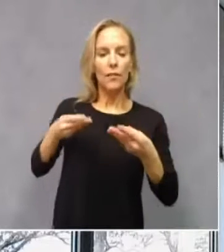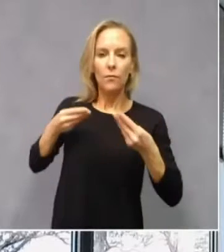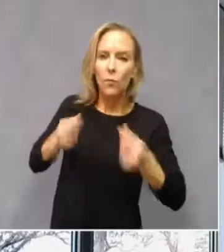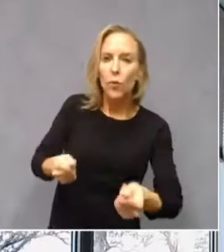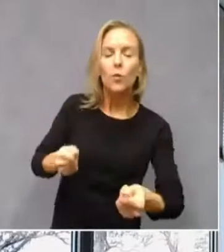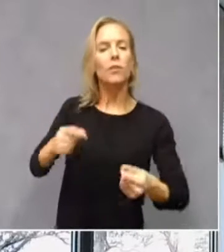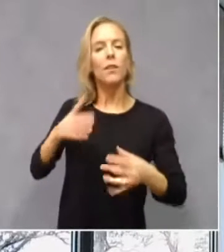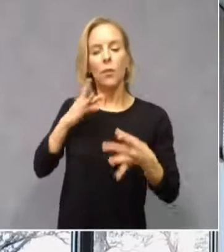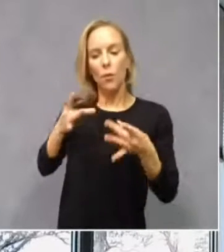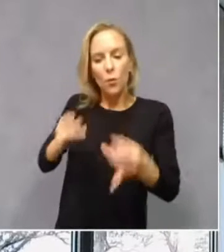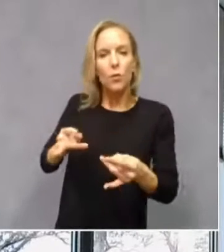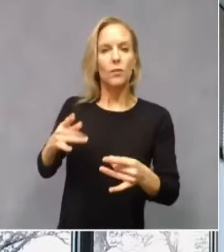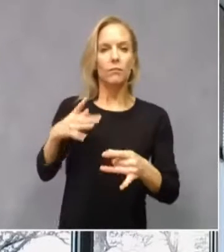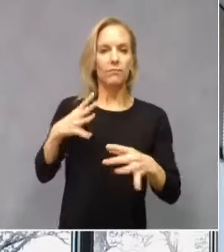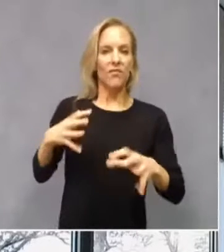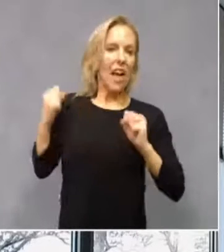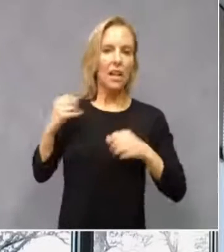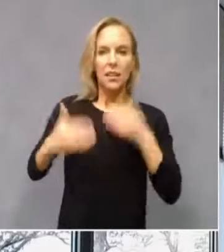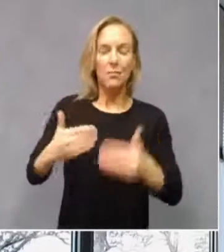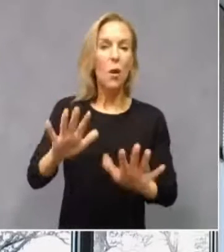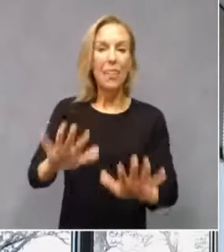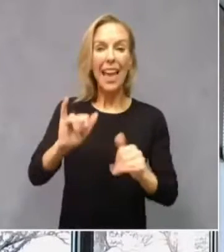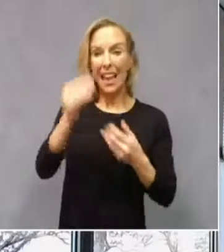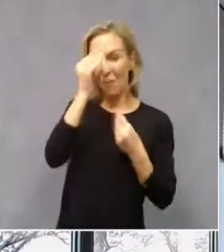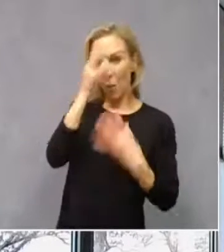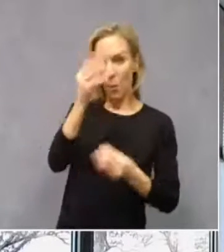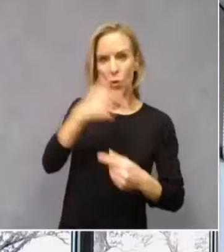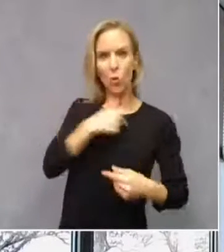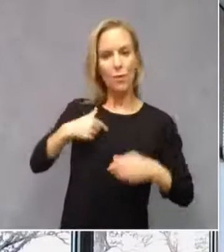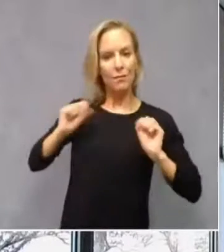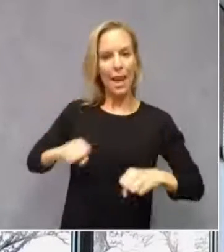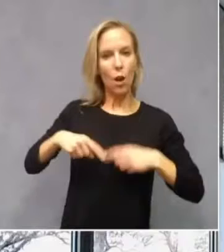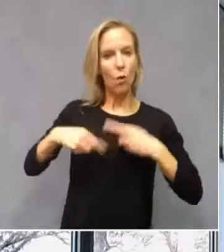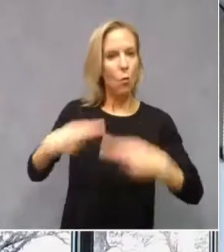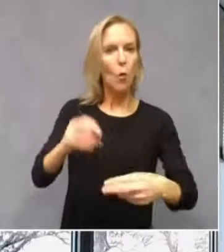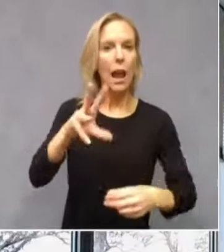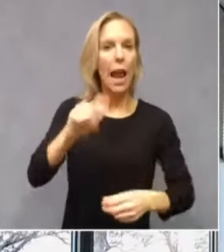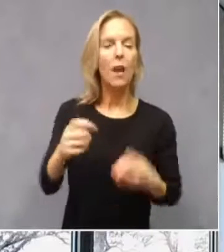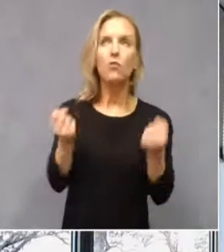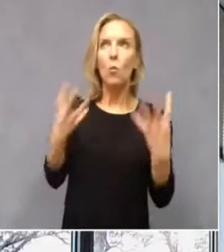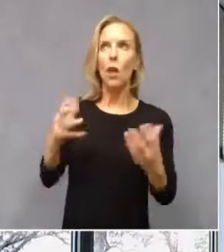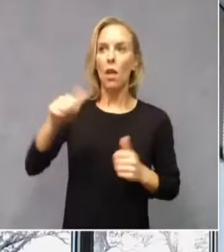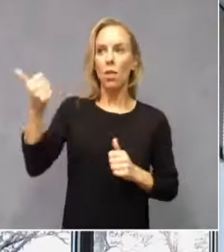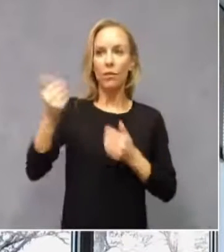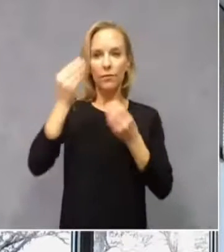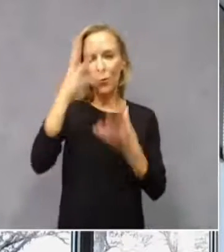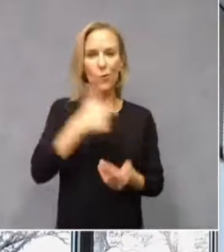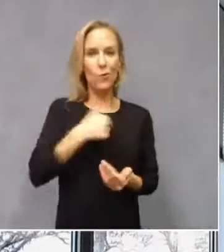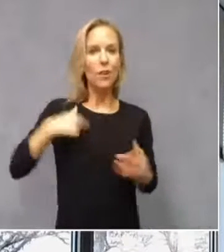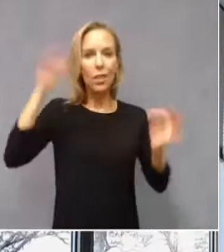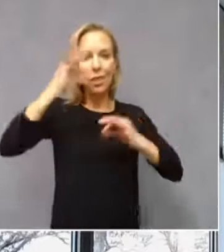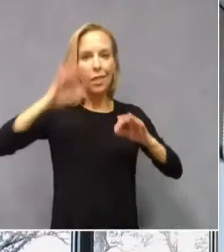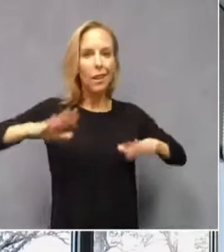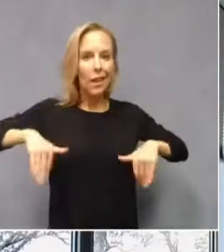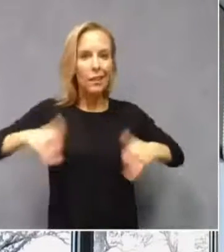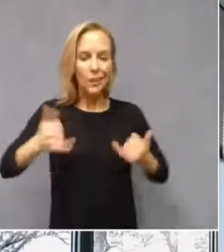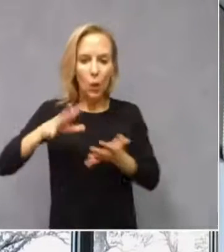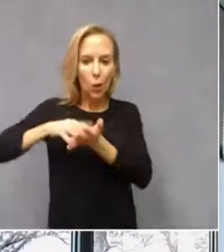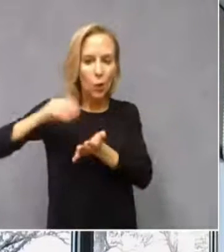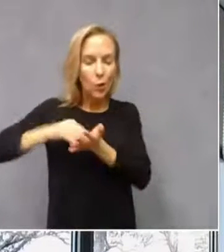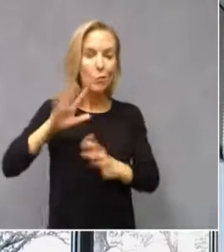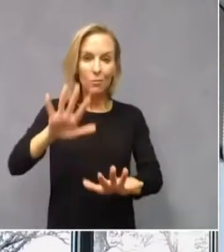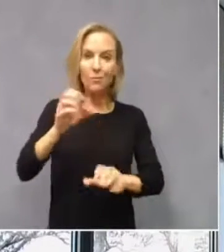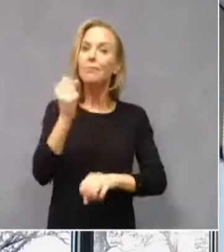is only so fast that information can get out, and there's still much we don't know. But these vaccines are a game changer.